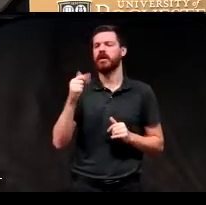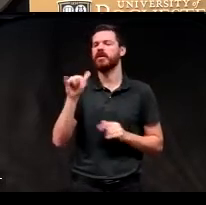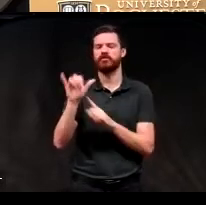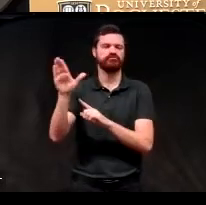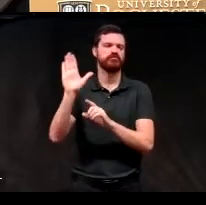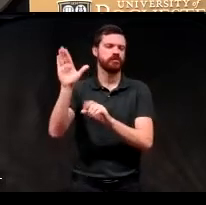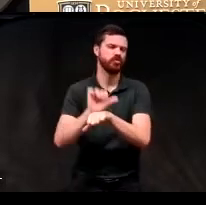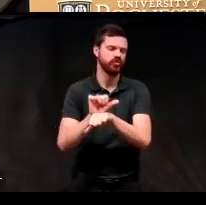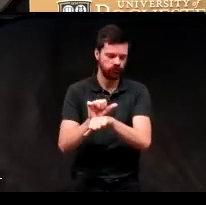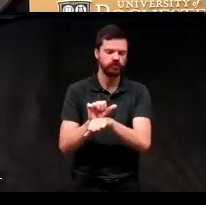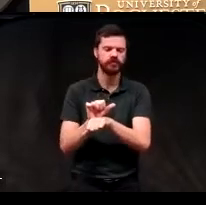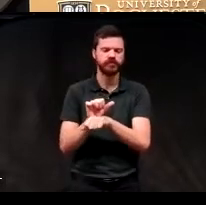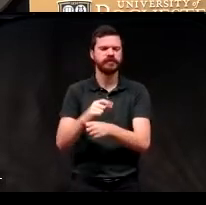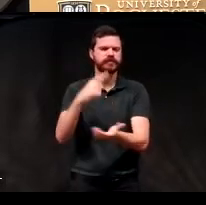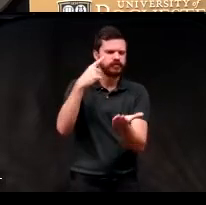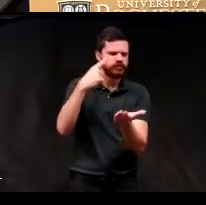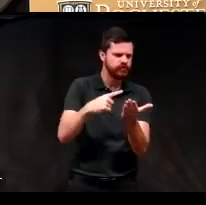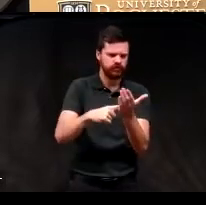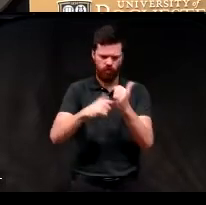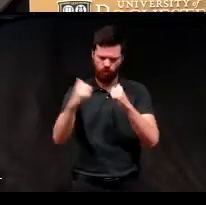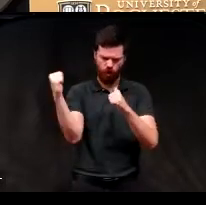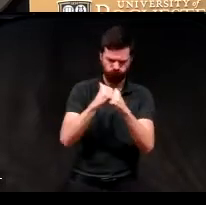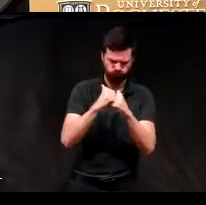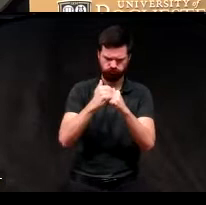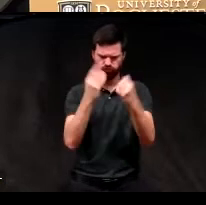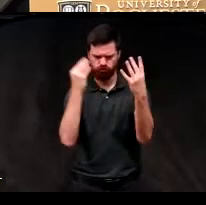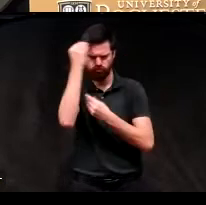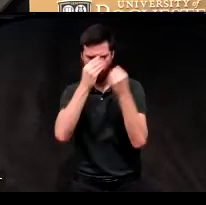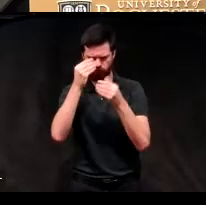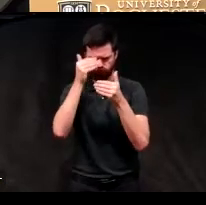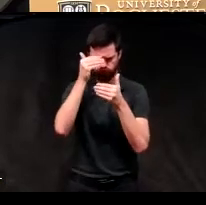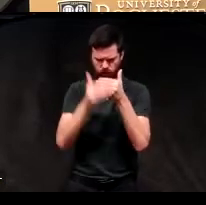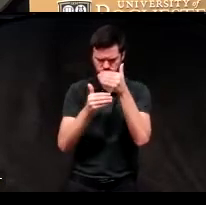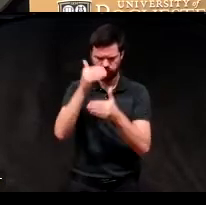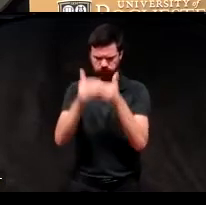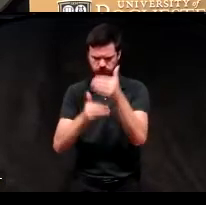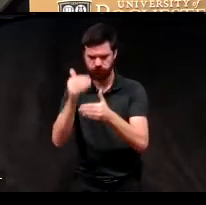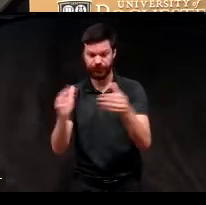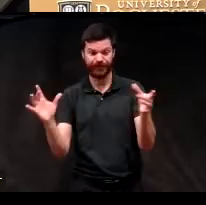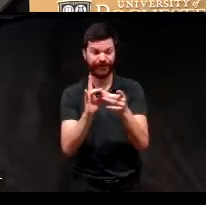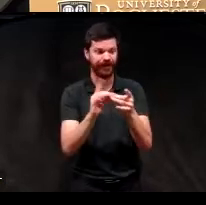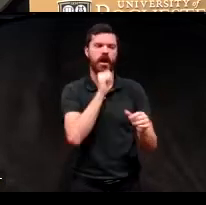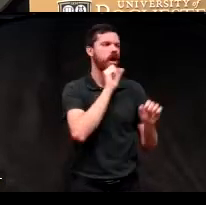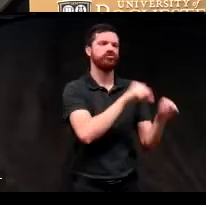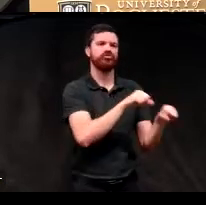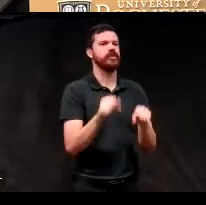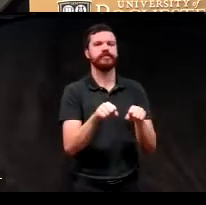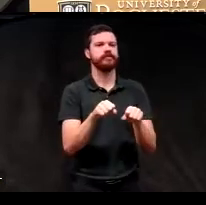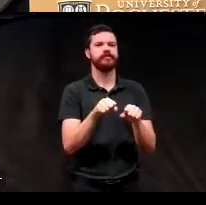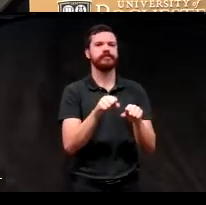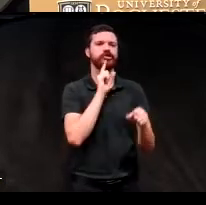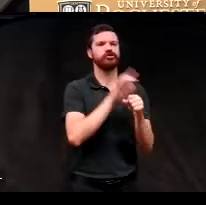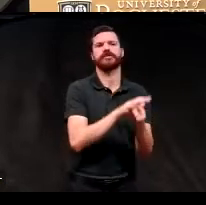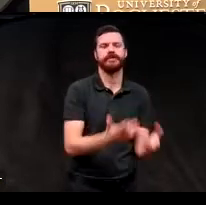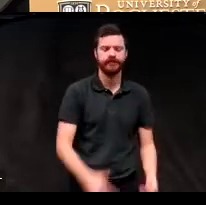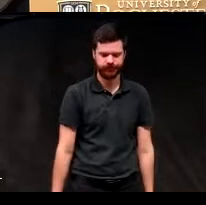he talks about this concrete, rigid thought process that gets paired with unrealistic certainty. So